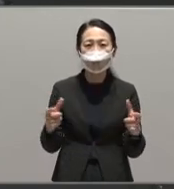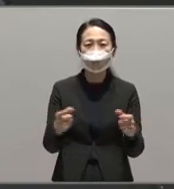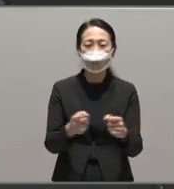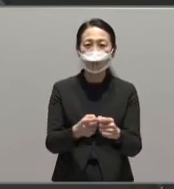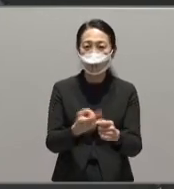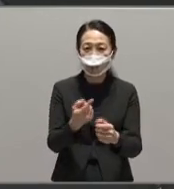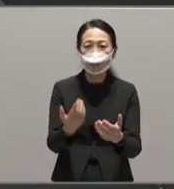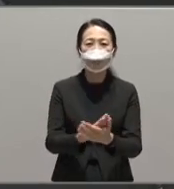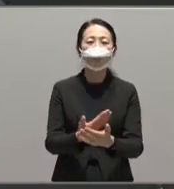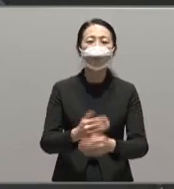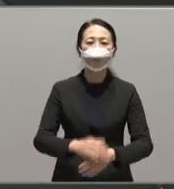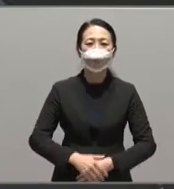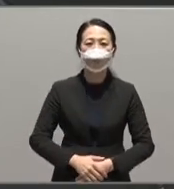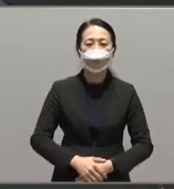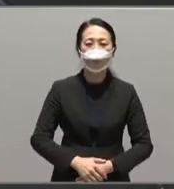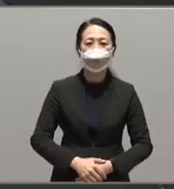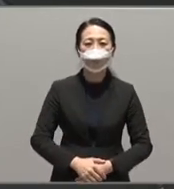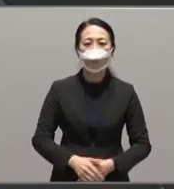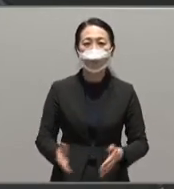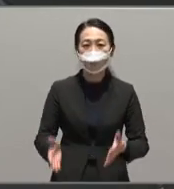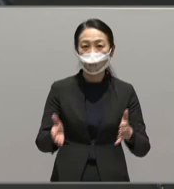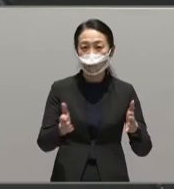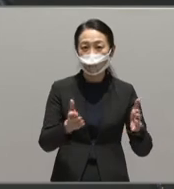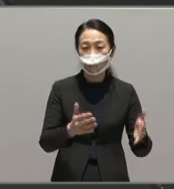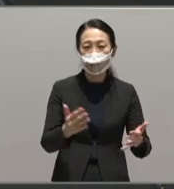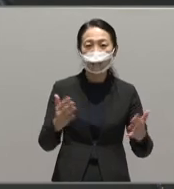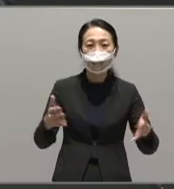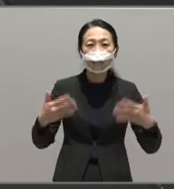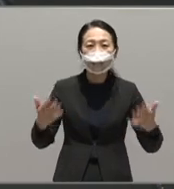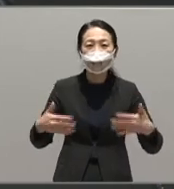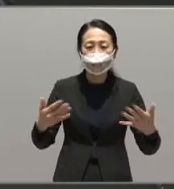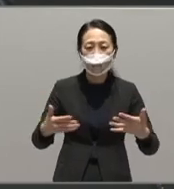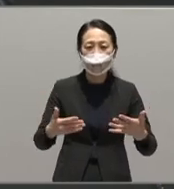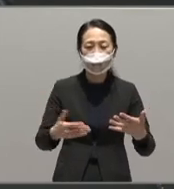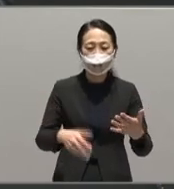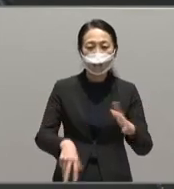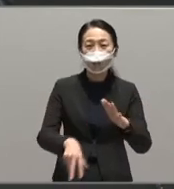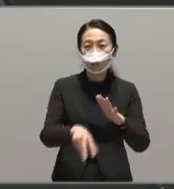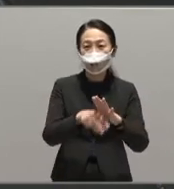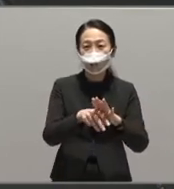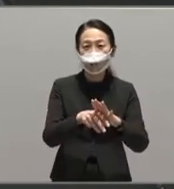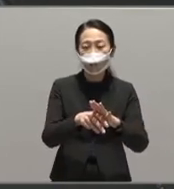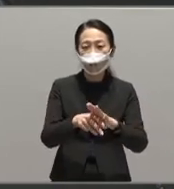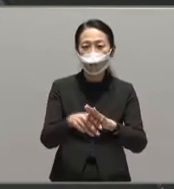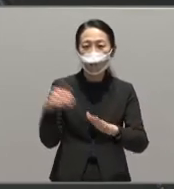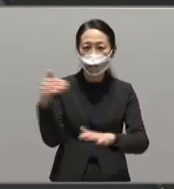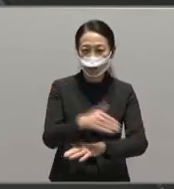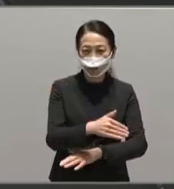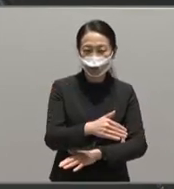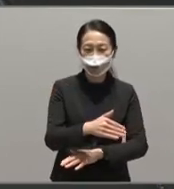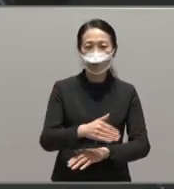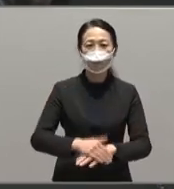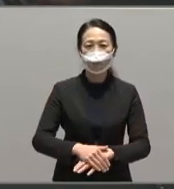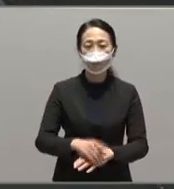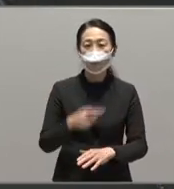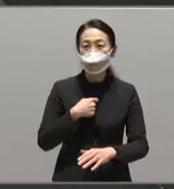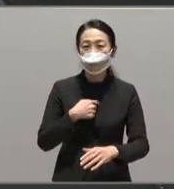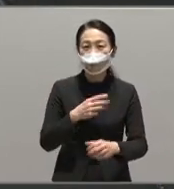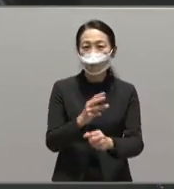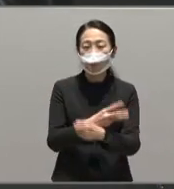or indirectly. So this stress management is very important. And forest bathing can reduce the